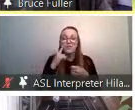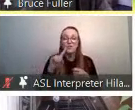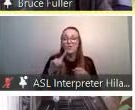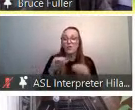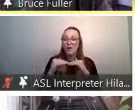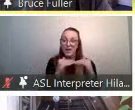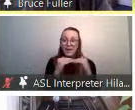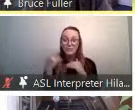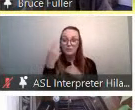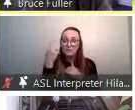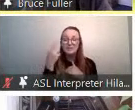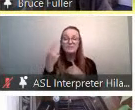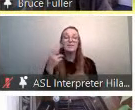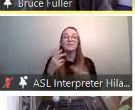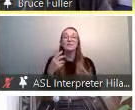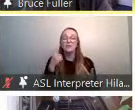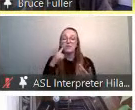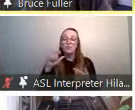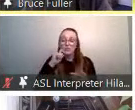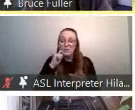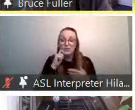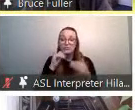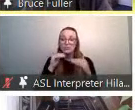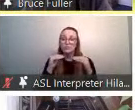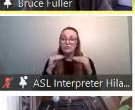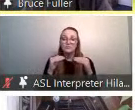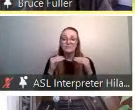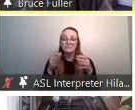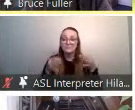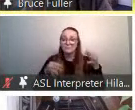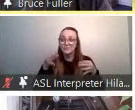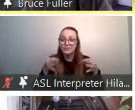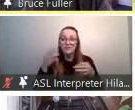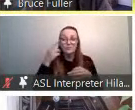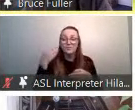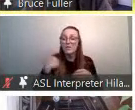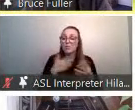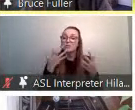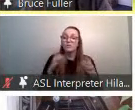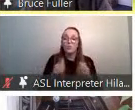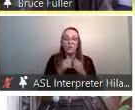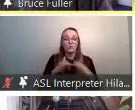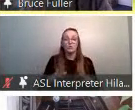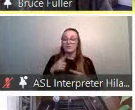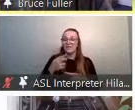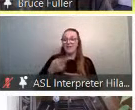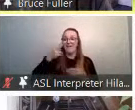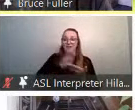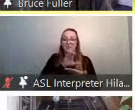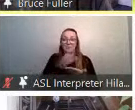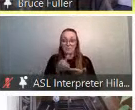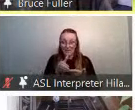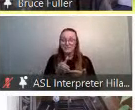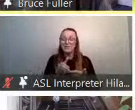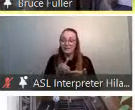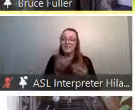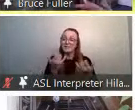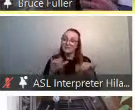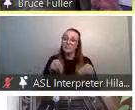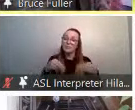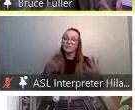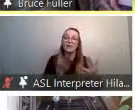don't want to lose track of this relatively large capacity that's still provided by the private subsector. And